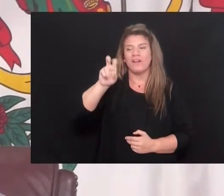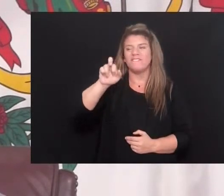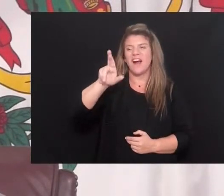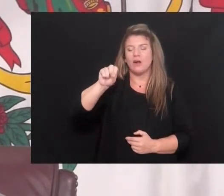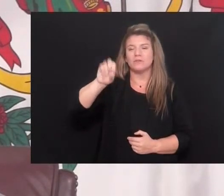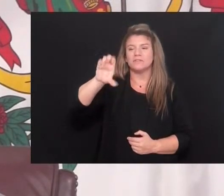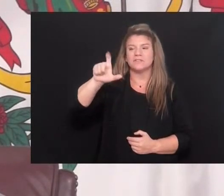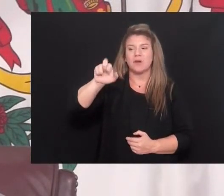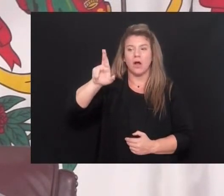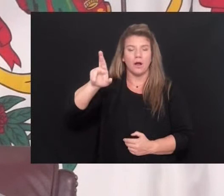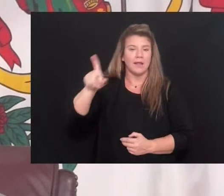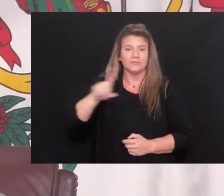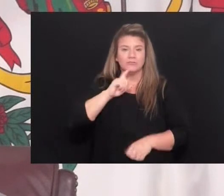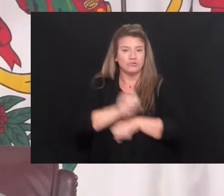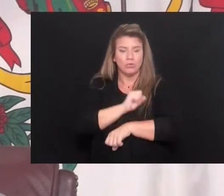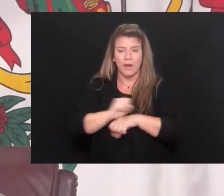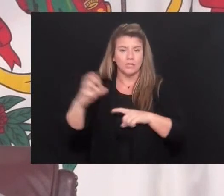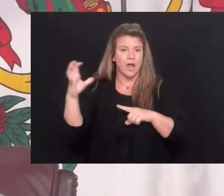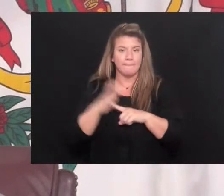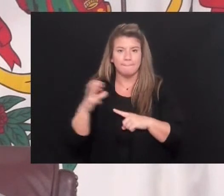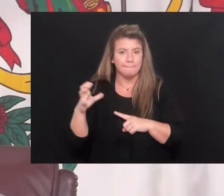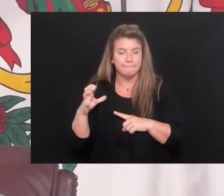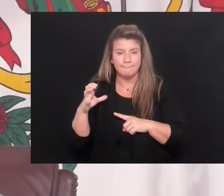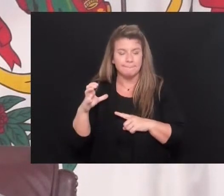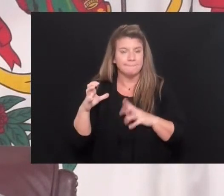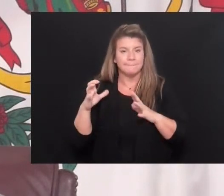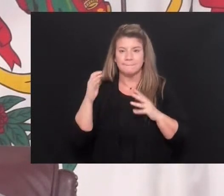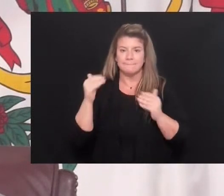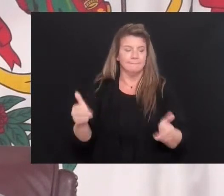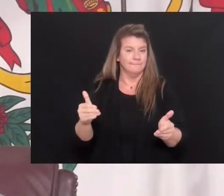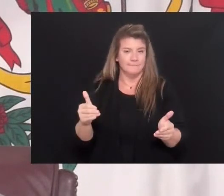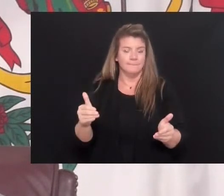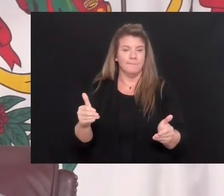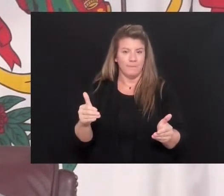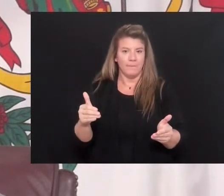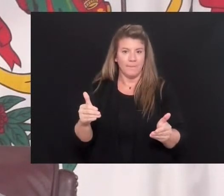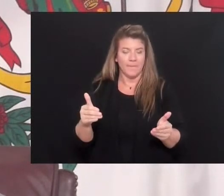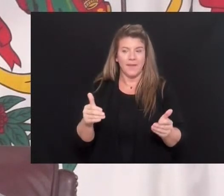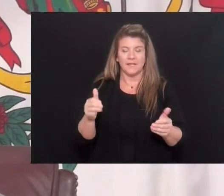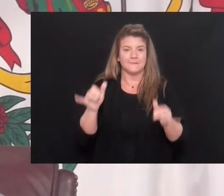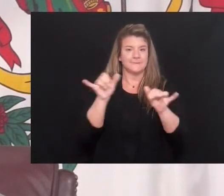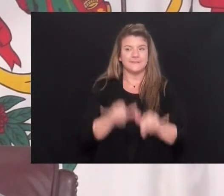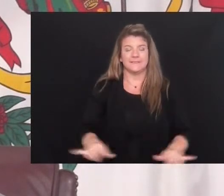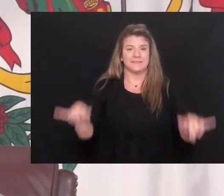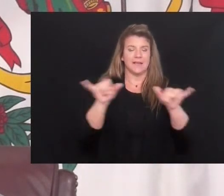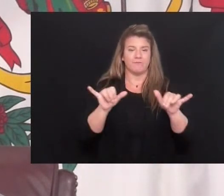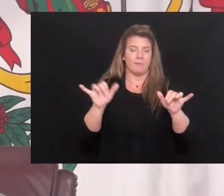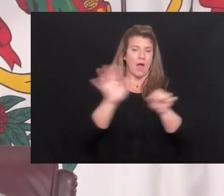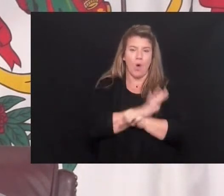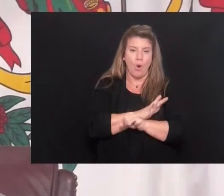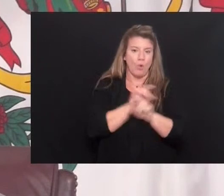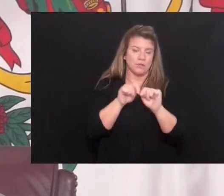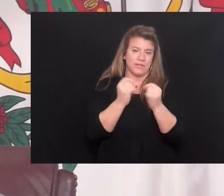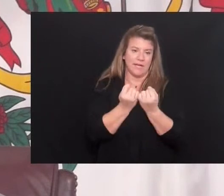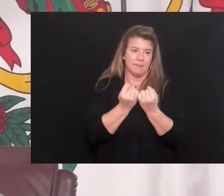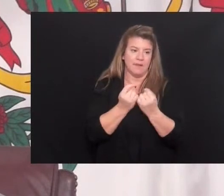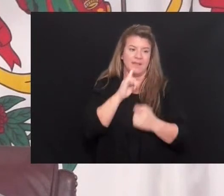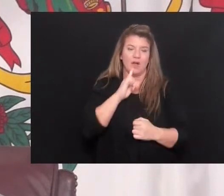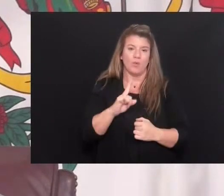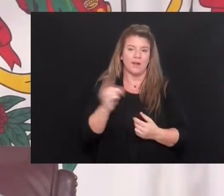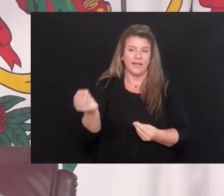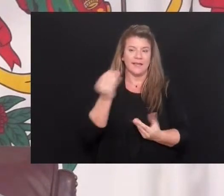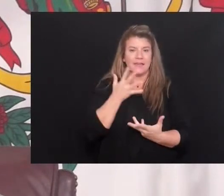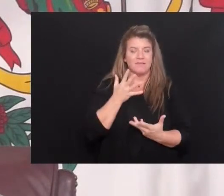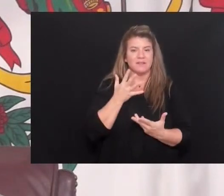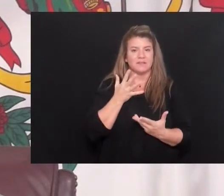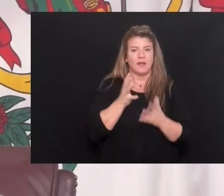a superstar he's been, and all the way, and as the same for all the folks that have really weigh in and really help us in